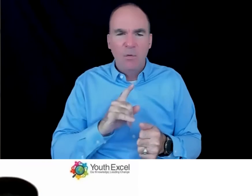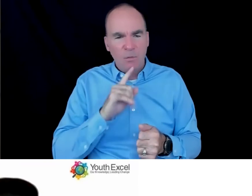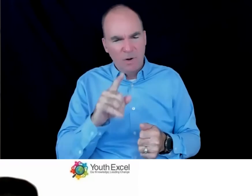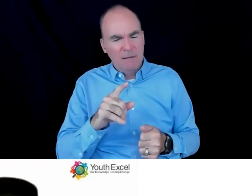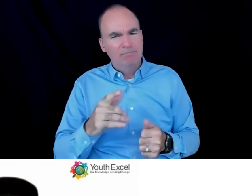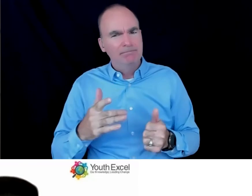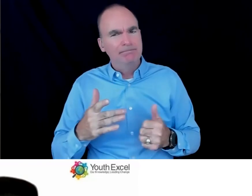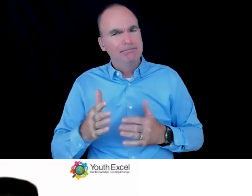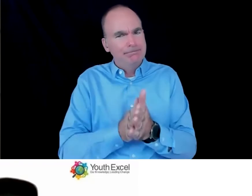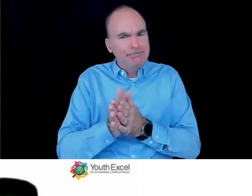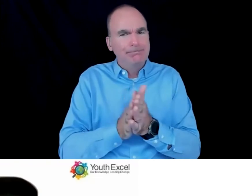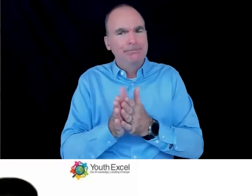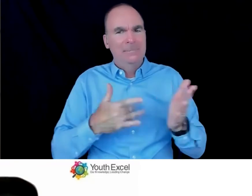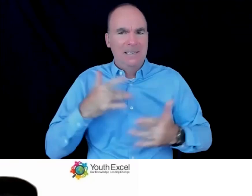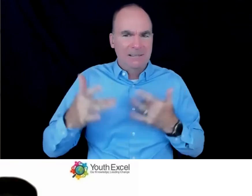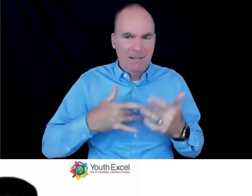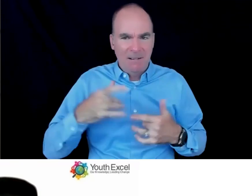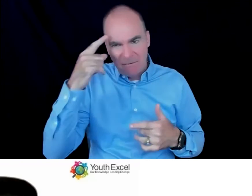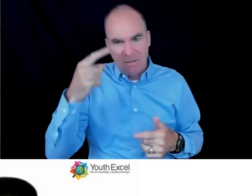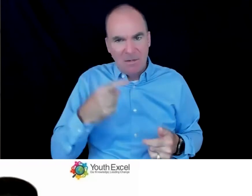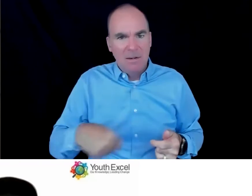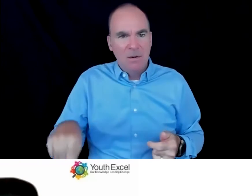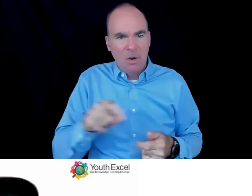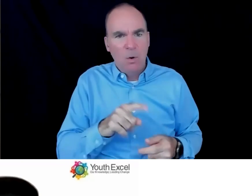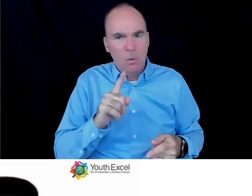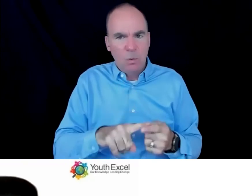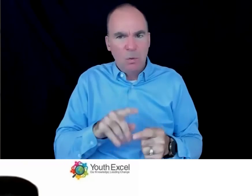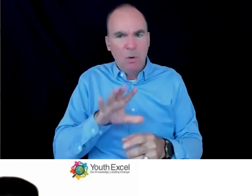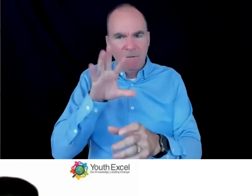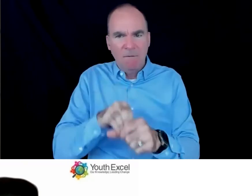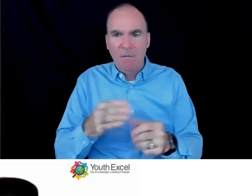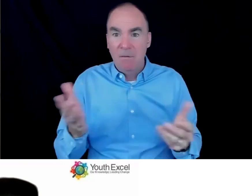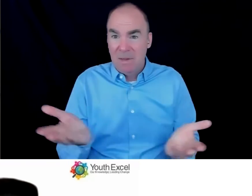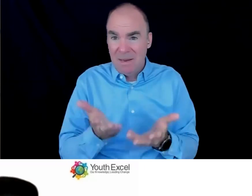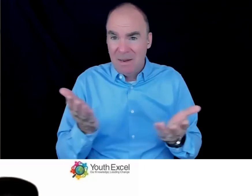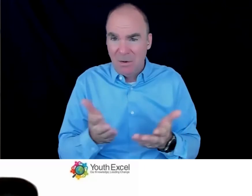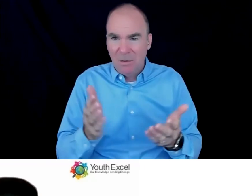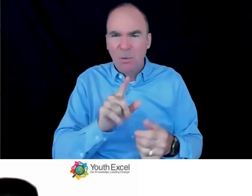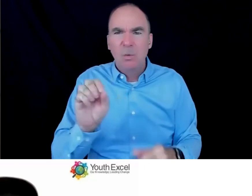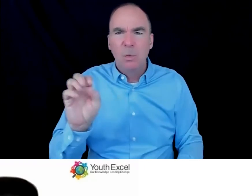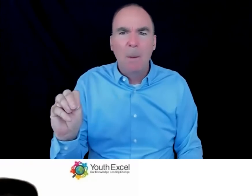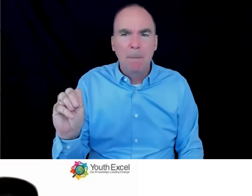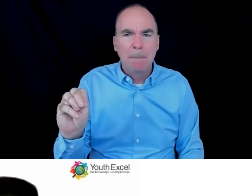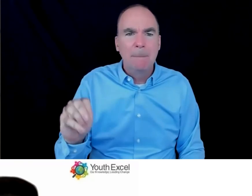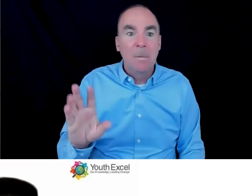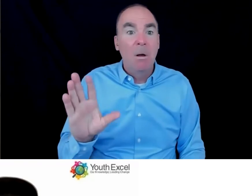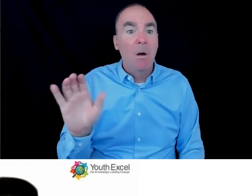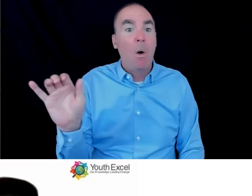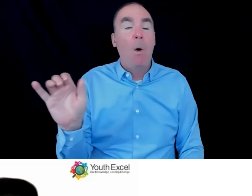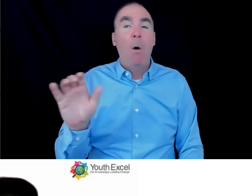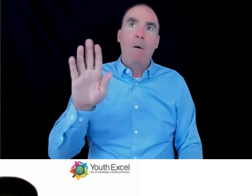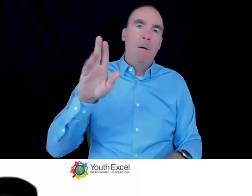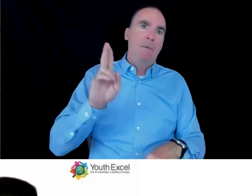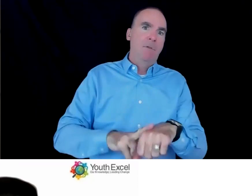and encouraging for you to probably just engage the platform as the session turned by. That was really great. And of